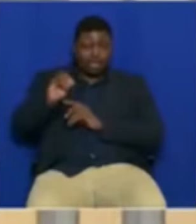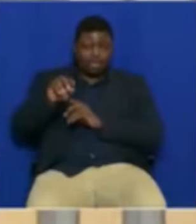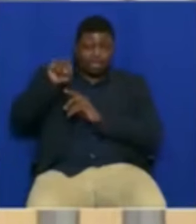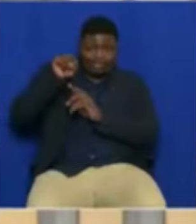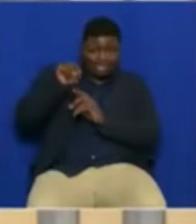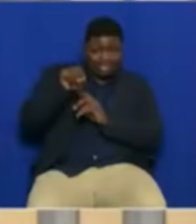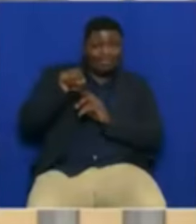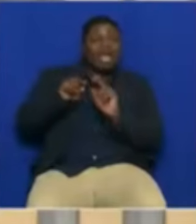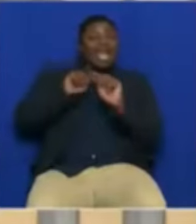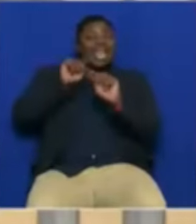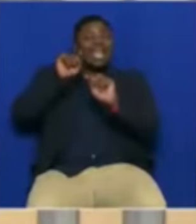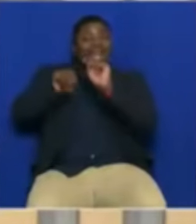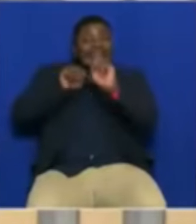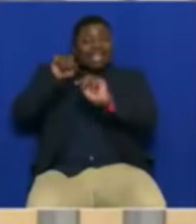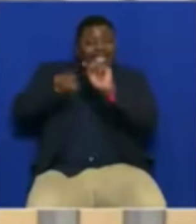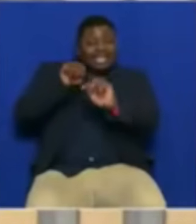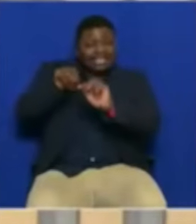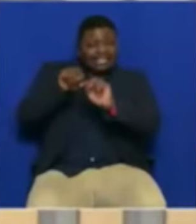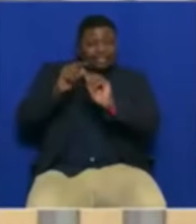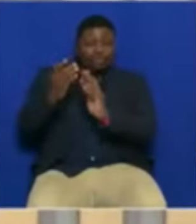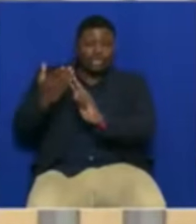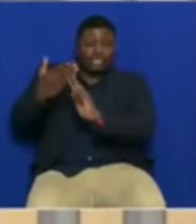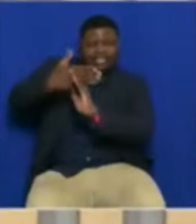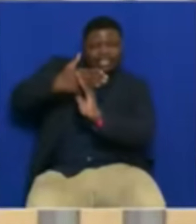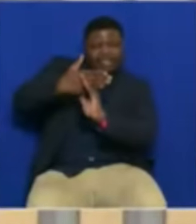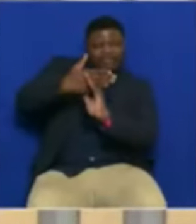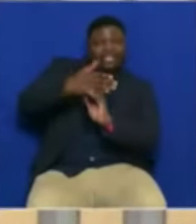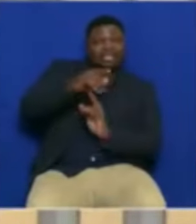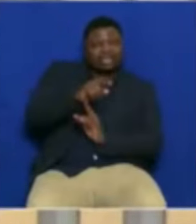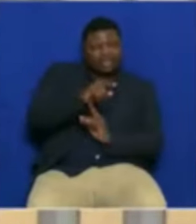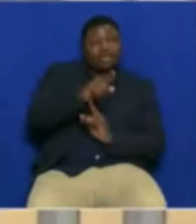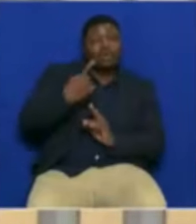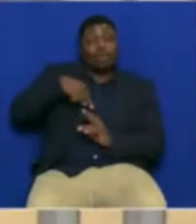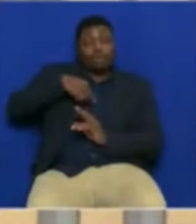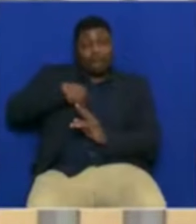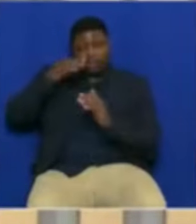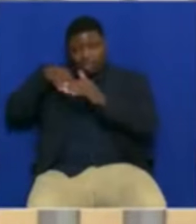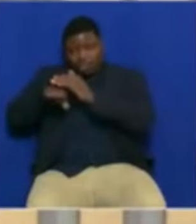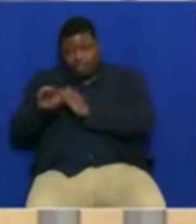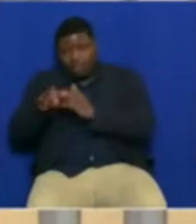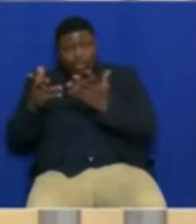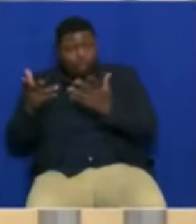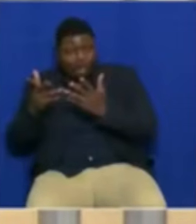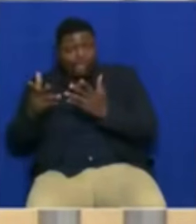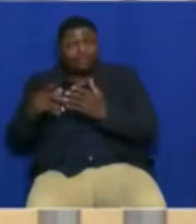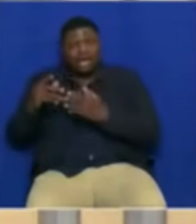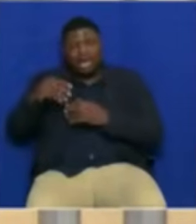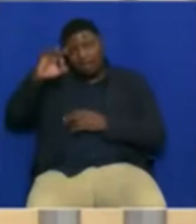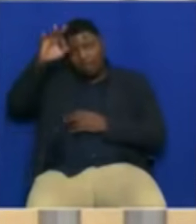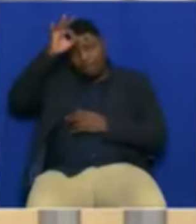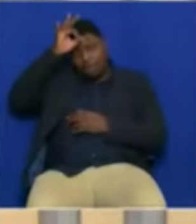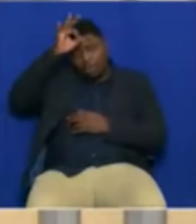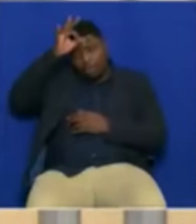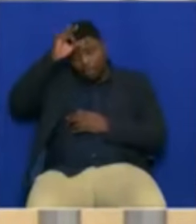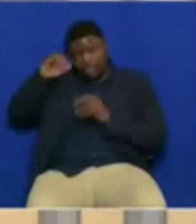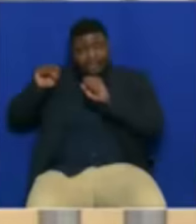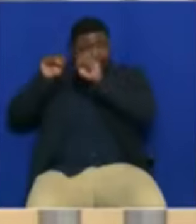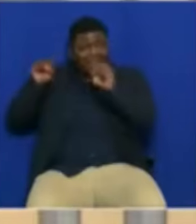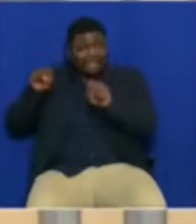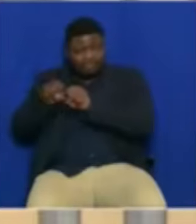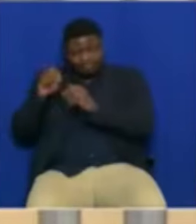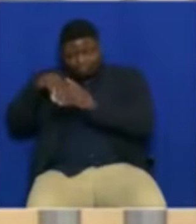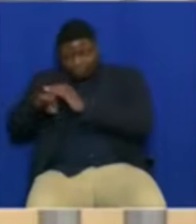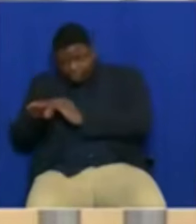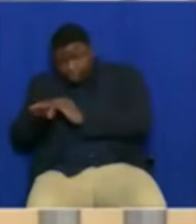And we go to the station, we pick up the docket. Now, picking up the docket, it's not